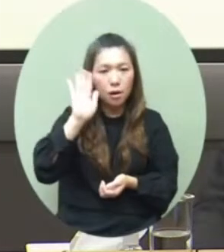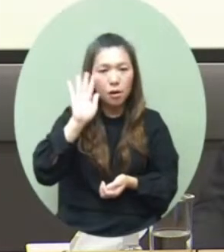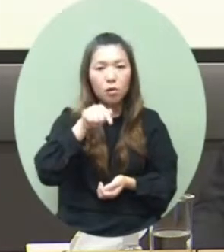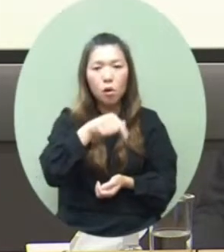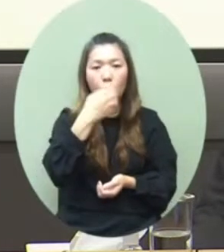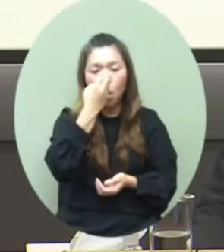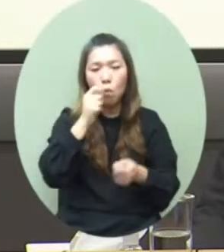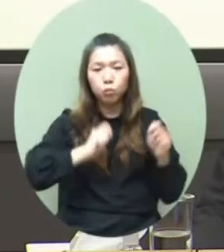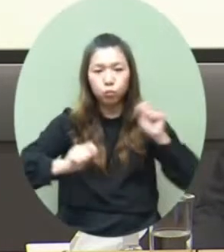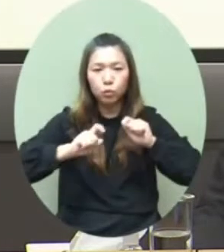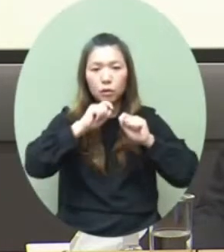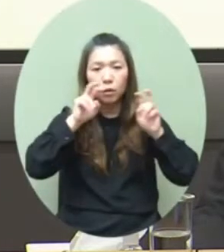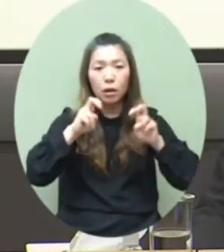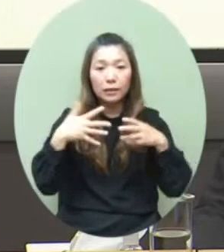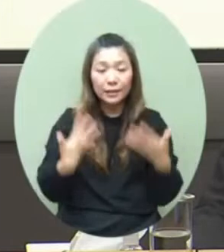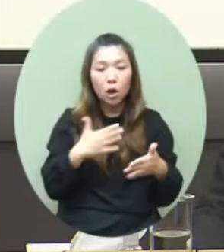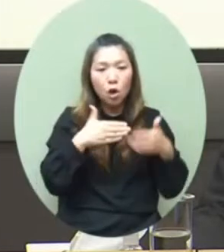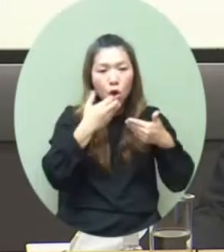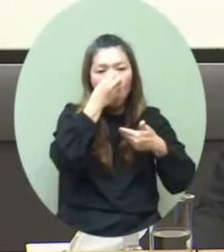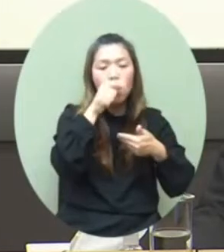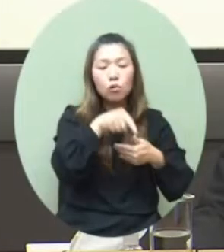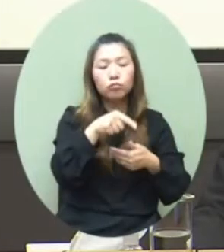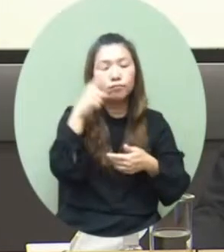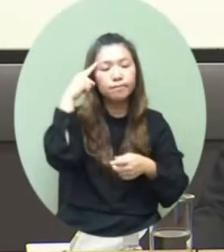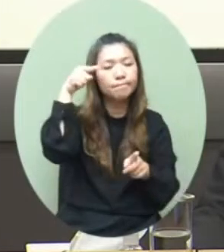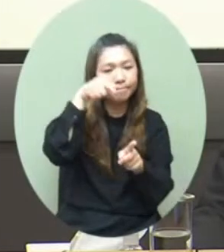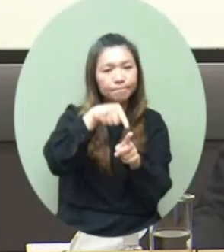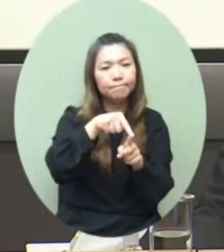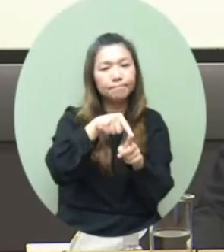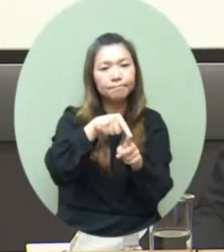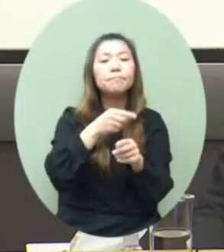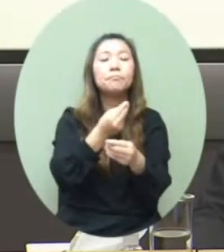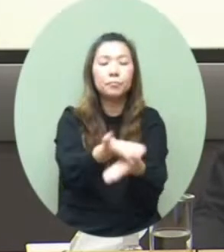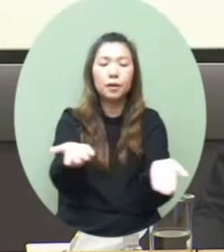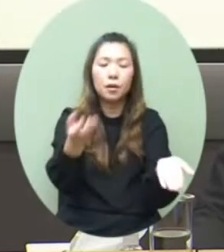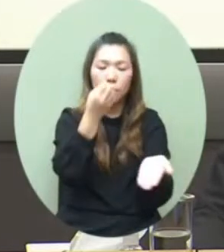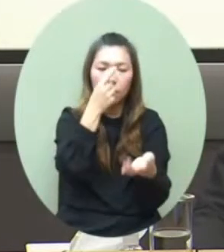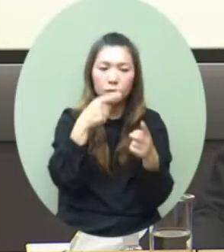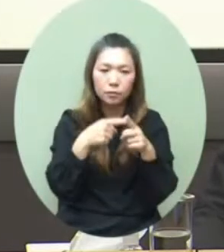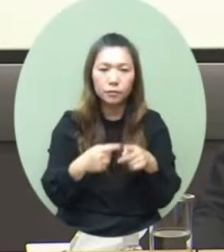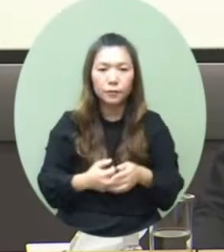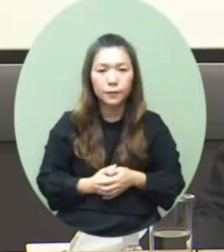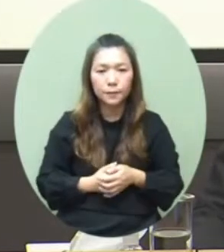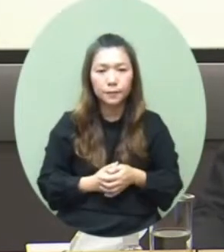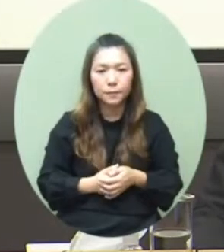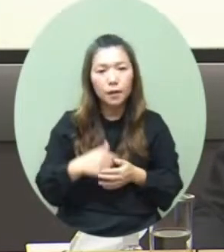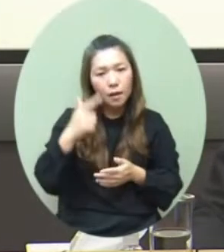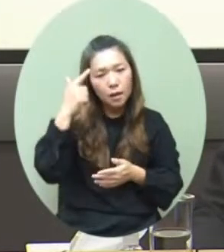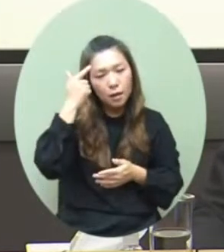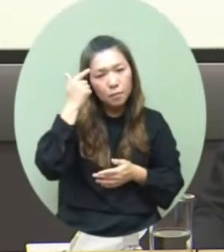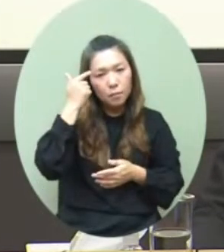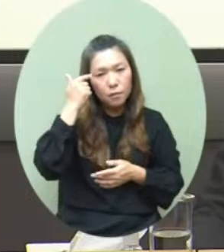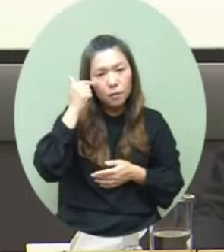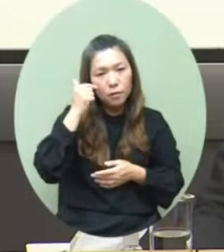There was a Hello Hong Kong campaign for Happy Hong Kong.